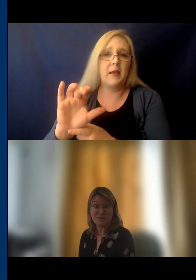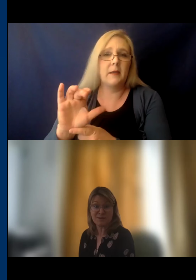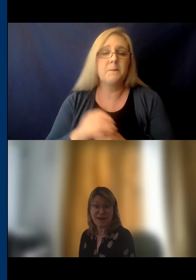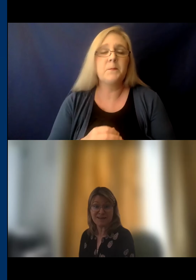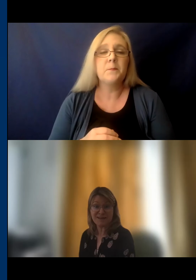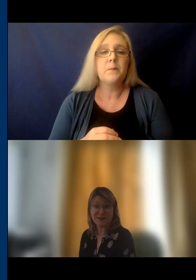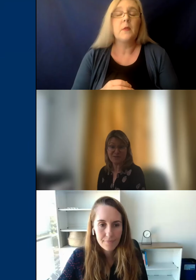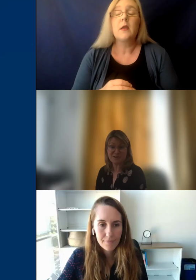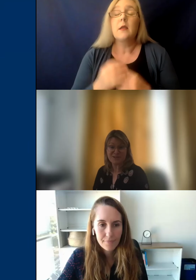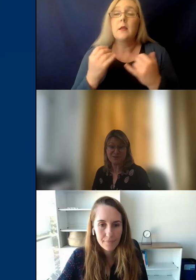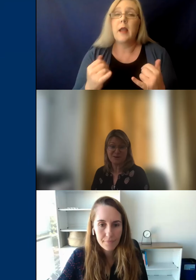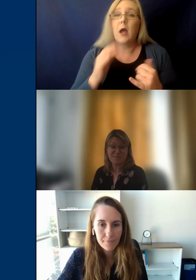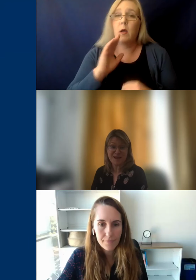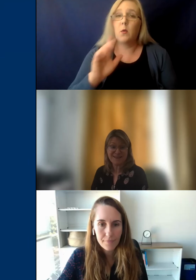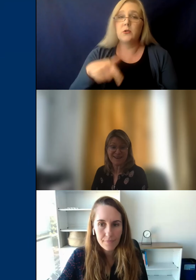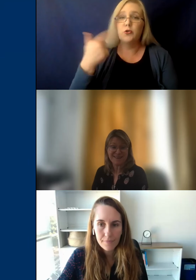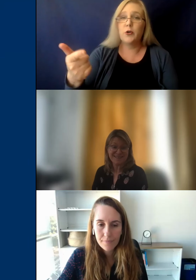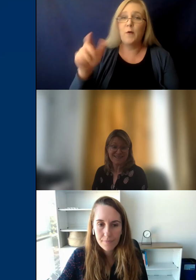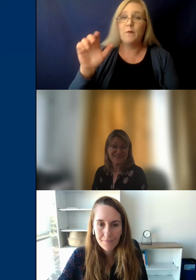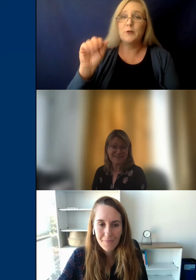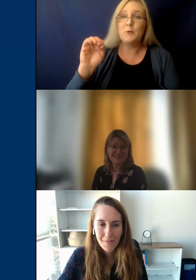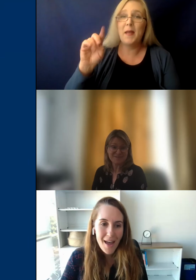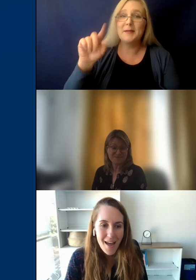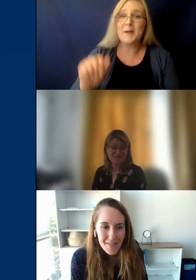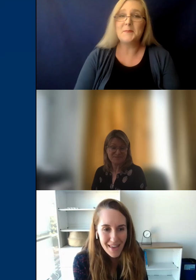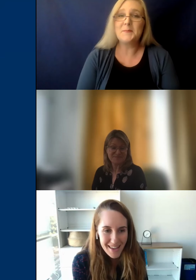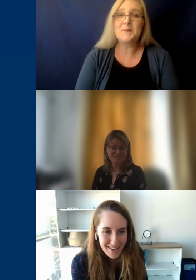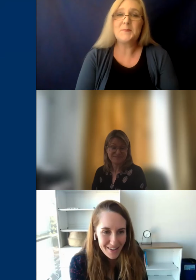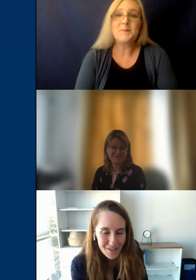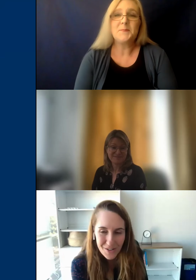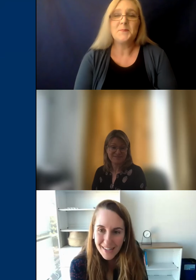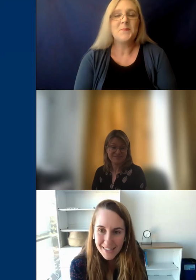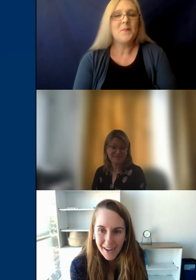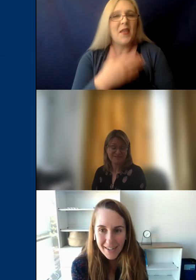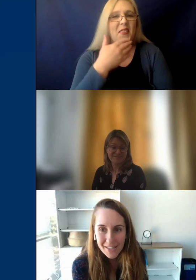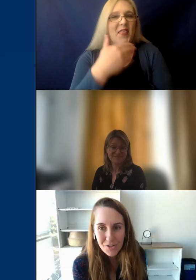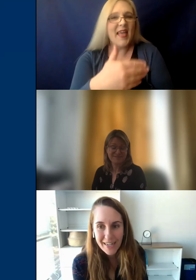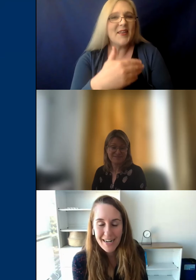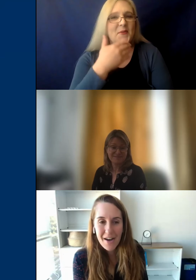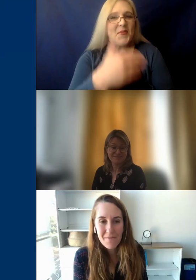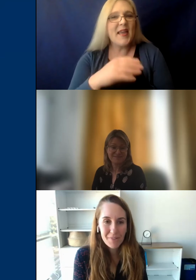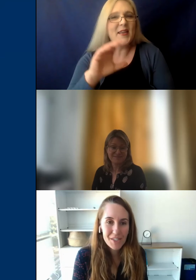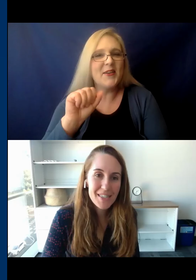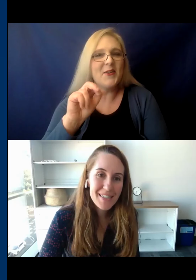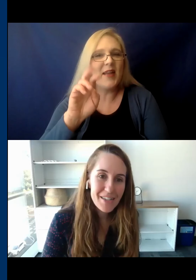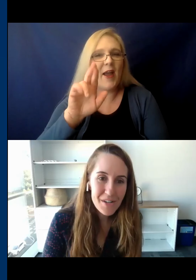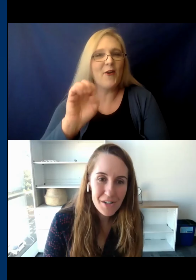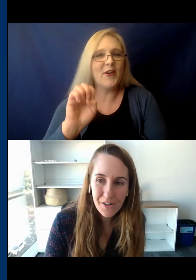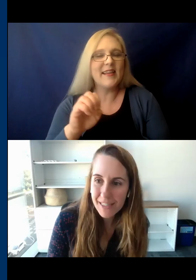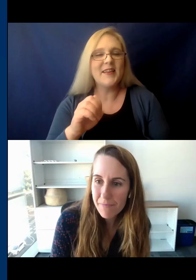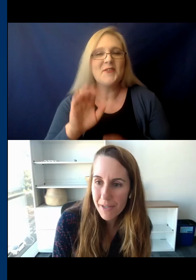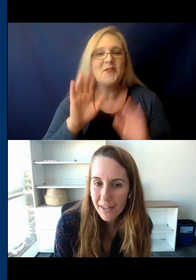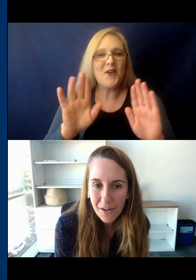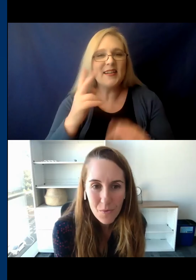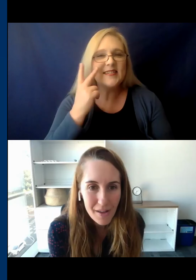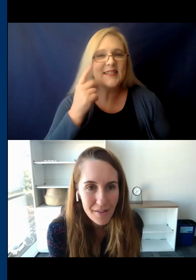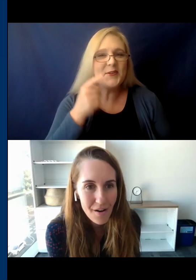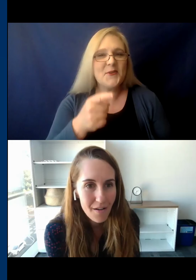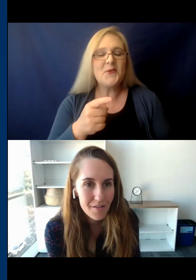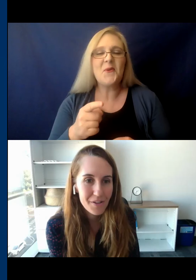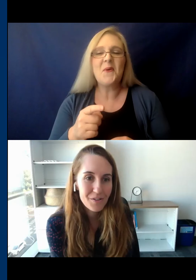going to hand it over to Amanda. Thank you. Thanks, Carrie. It's great to see you and great to be